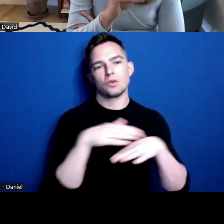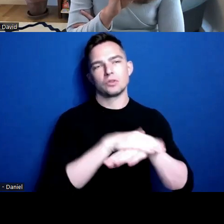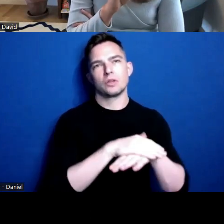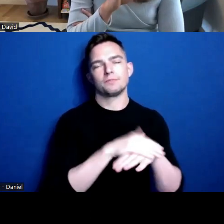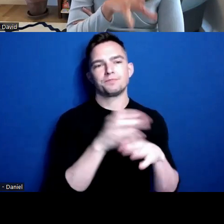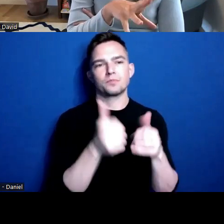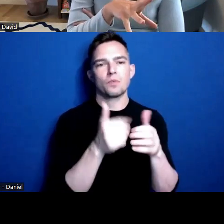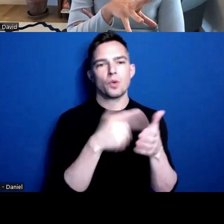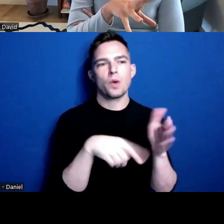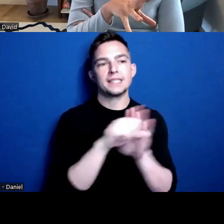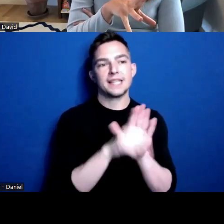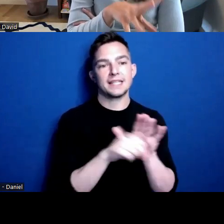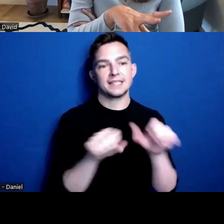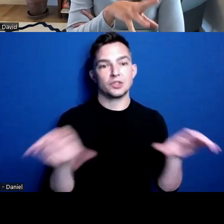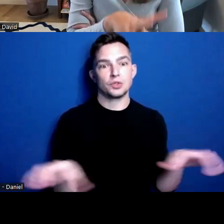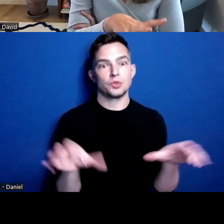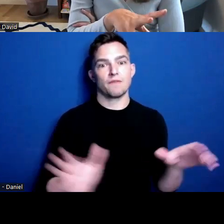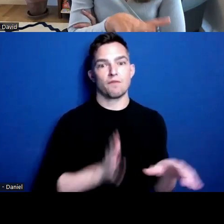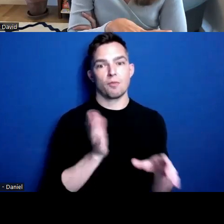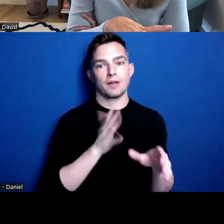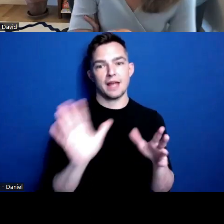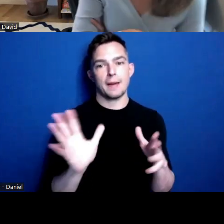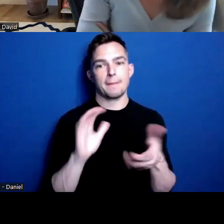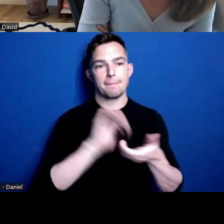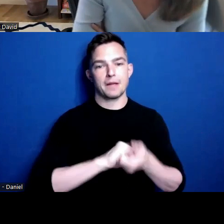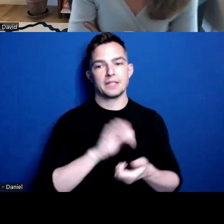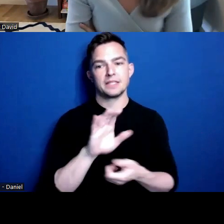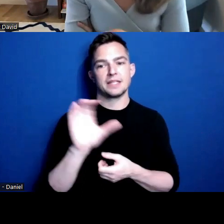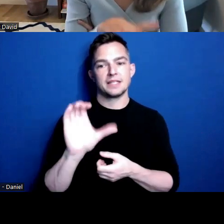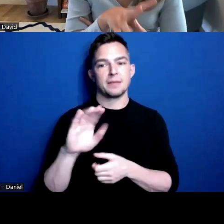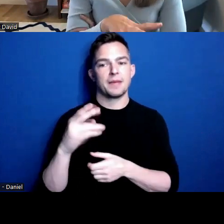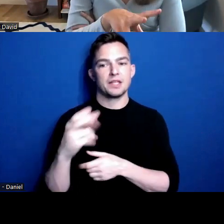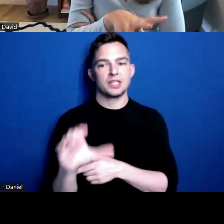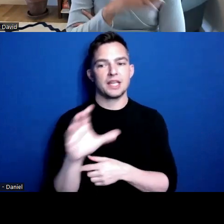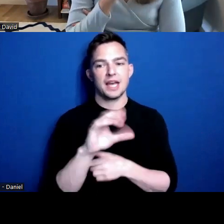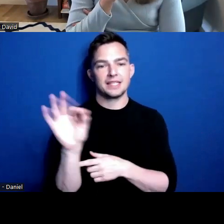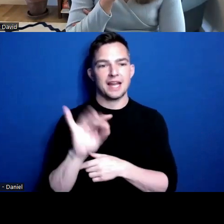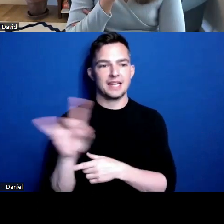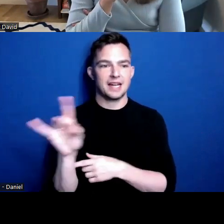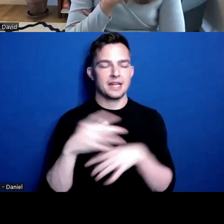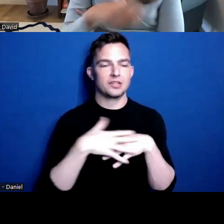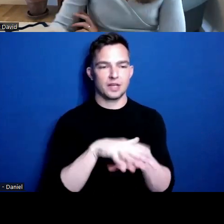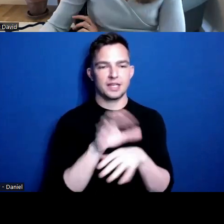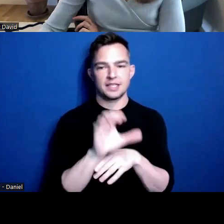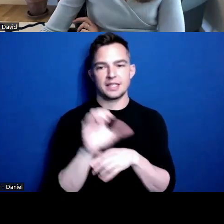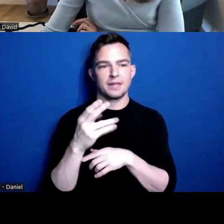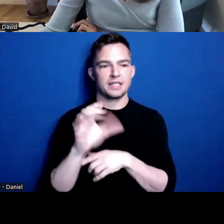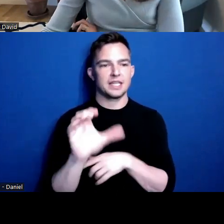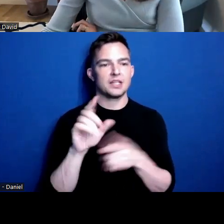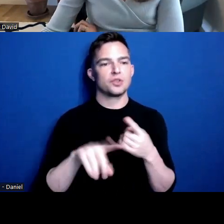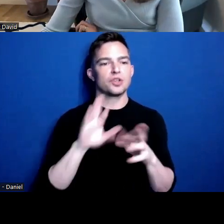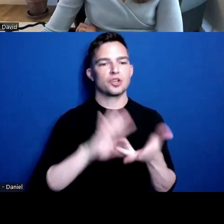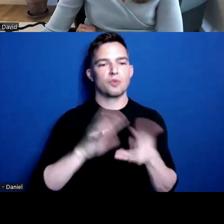states can do to formalize the partnership between CCBHC and 988 and integrate CCBHC into their crisis